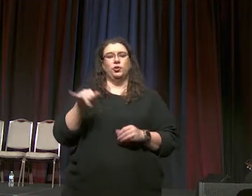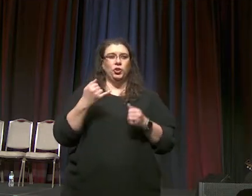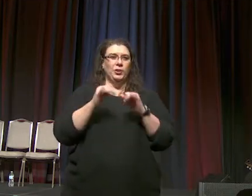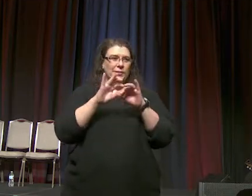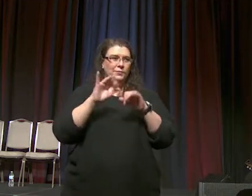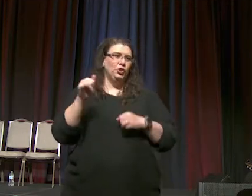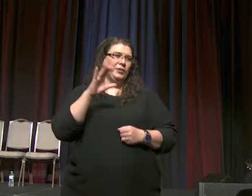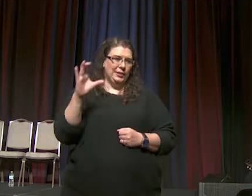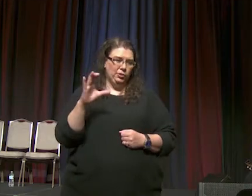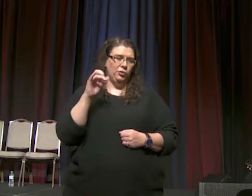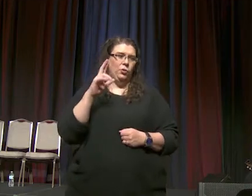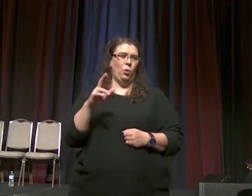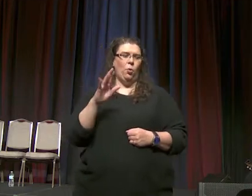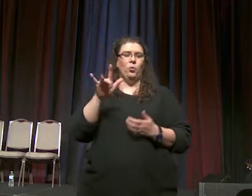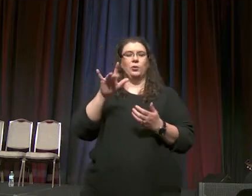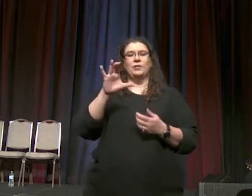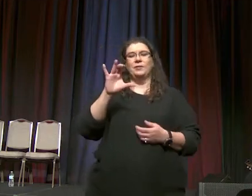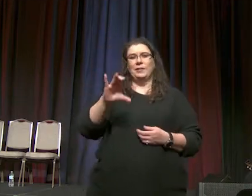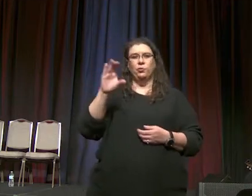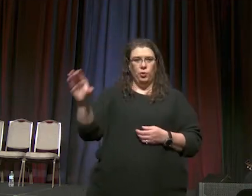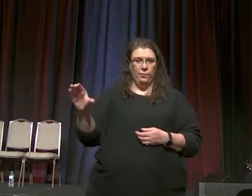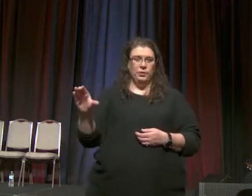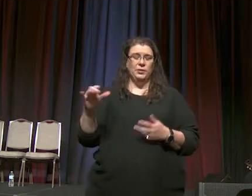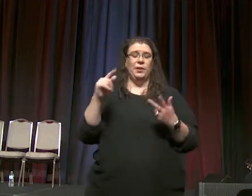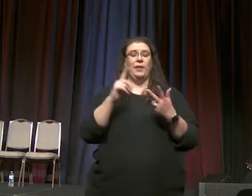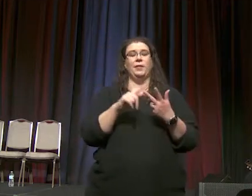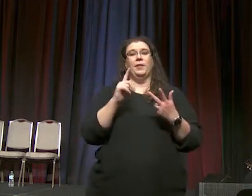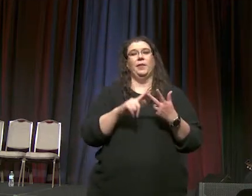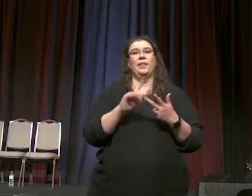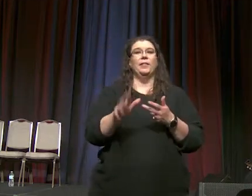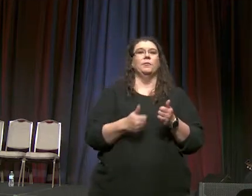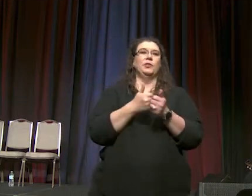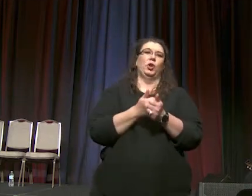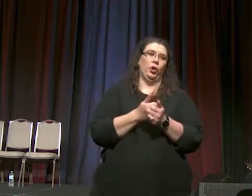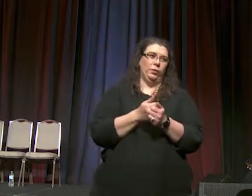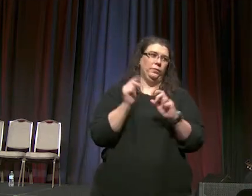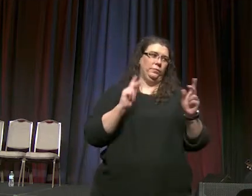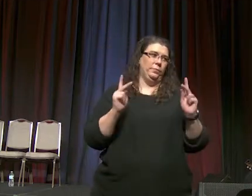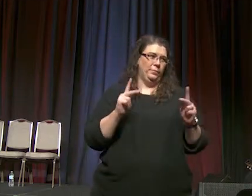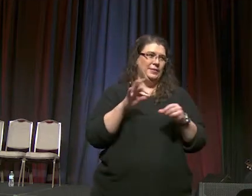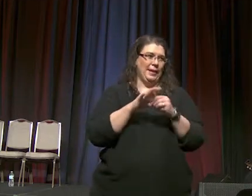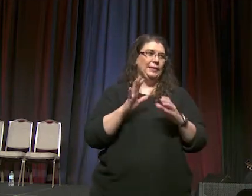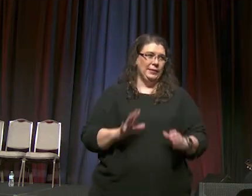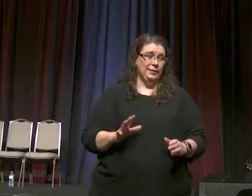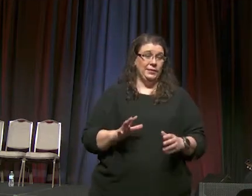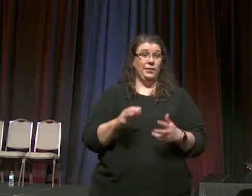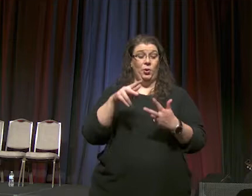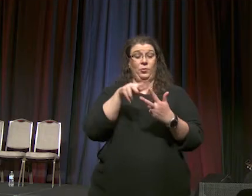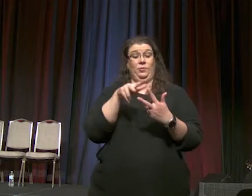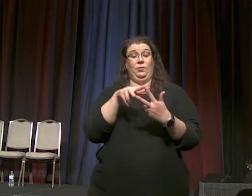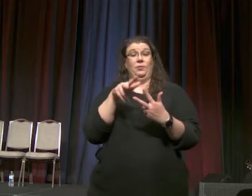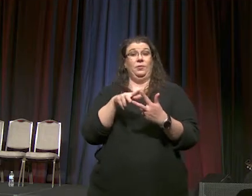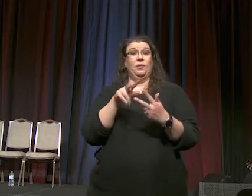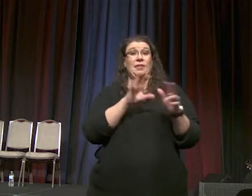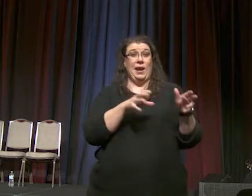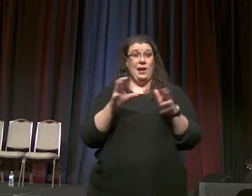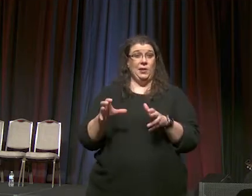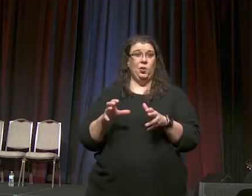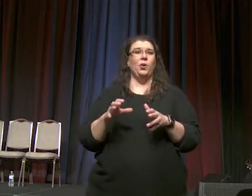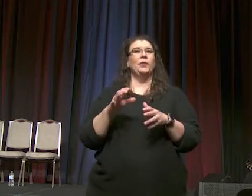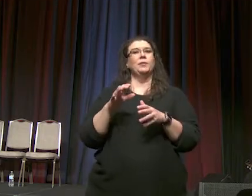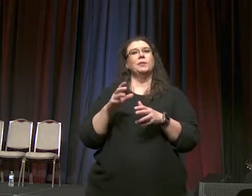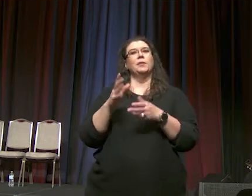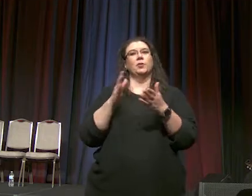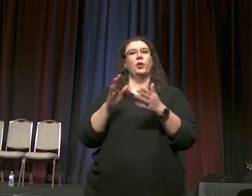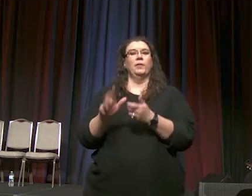the third category, reserve delegates to the jurisdictional and central conferences. Those final 2 categories serve as the reserve